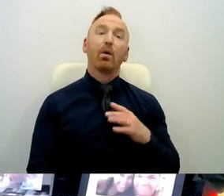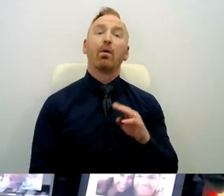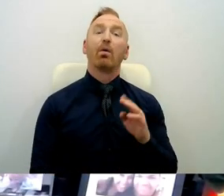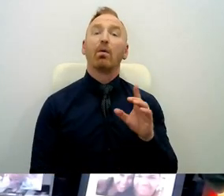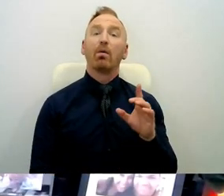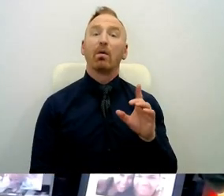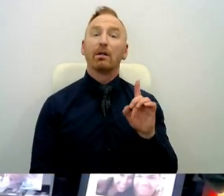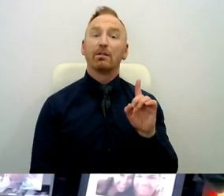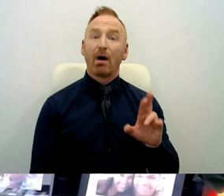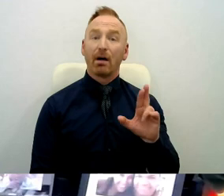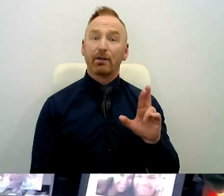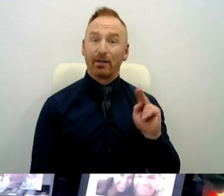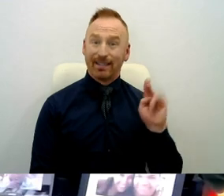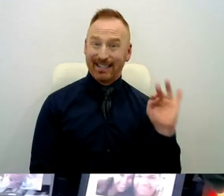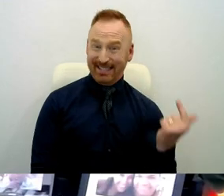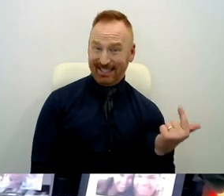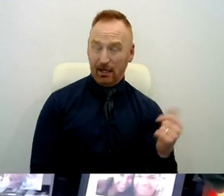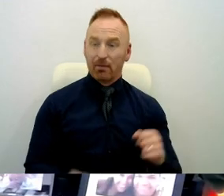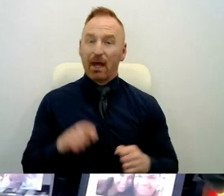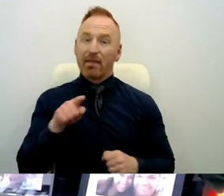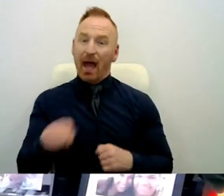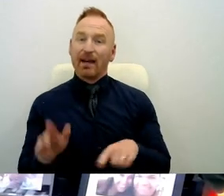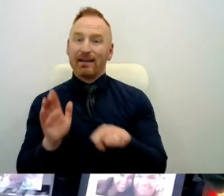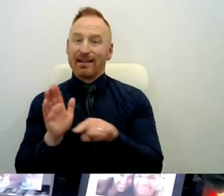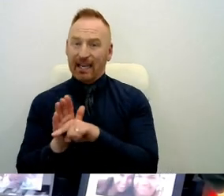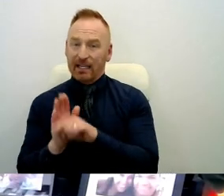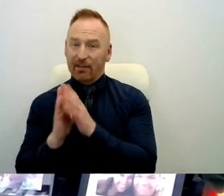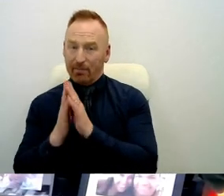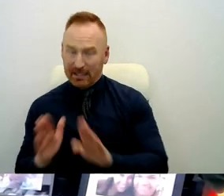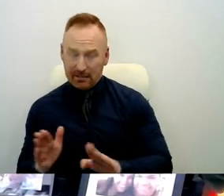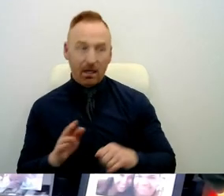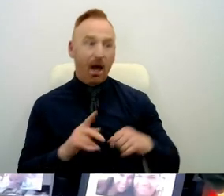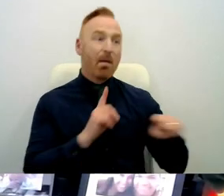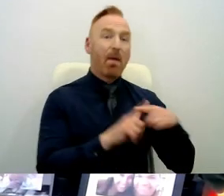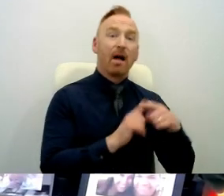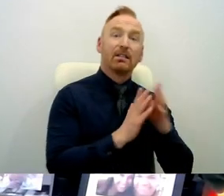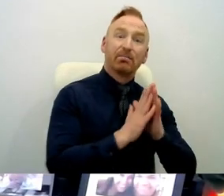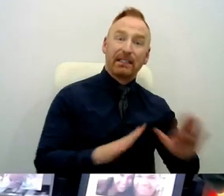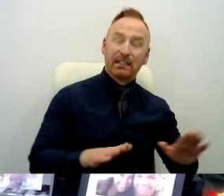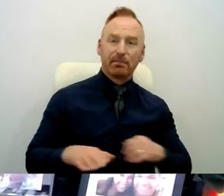absence of tension, instead of a positive peace, which is marked by the presence of